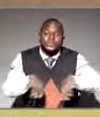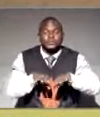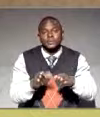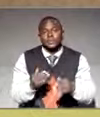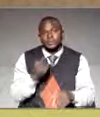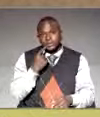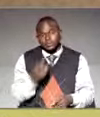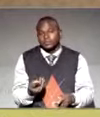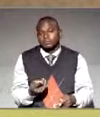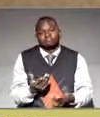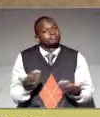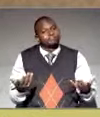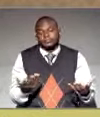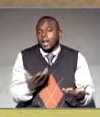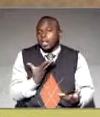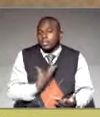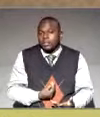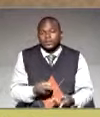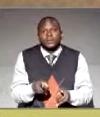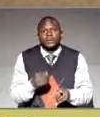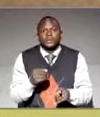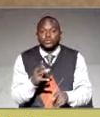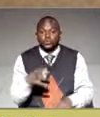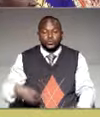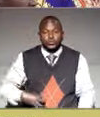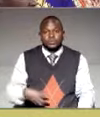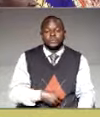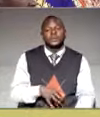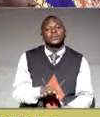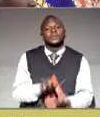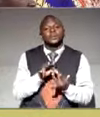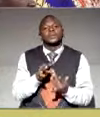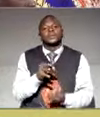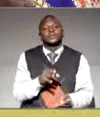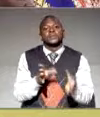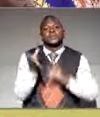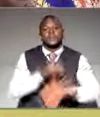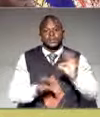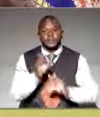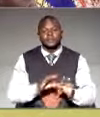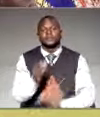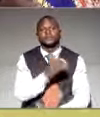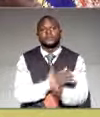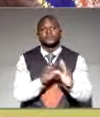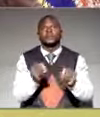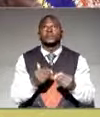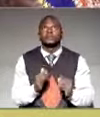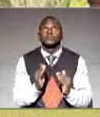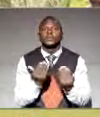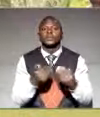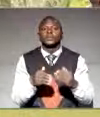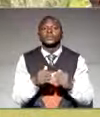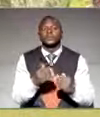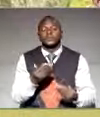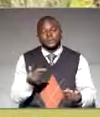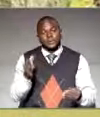Although he said it was fate, Chibule emphasized the twins were a unique gift from God and can only meet them when he becomes born again.